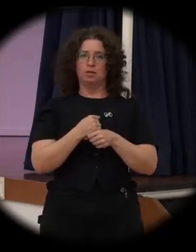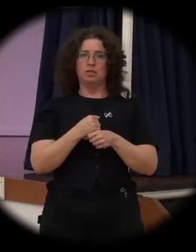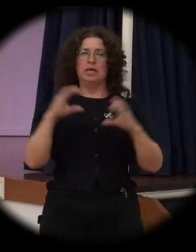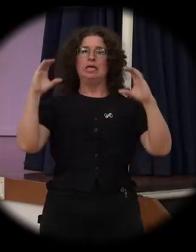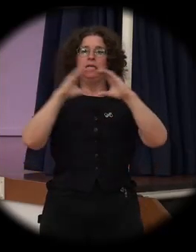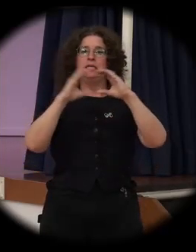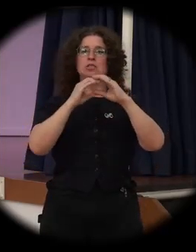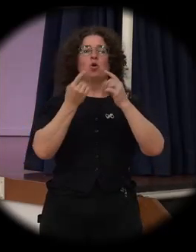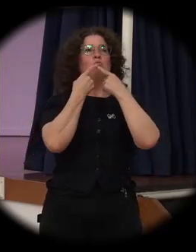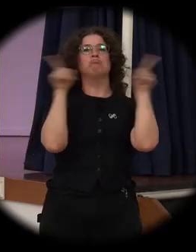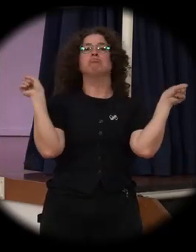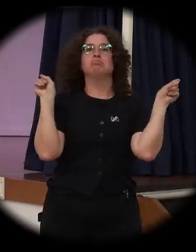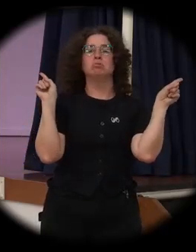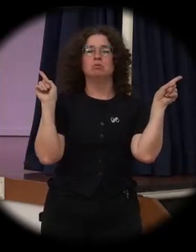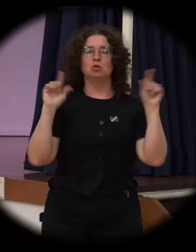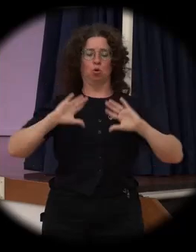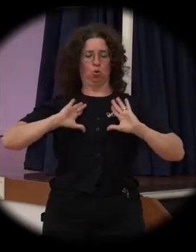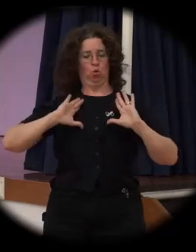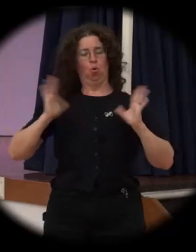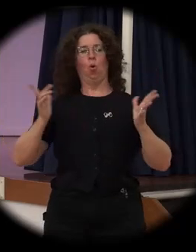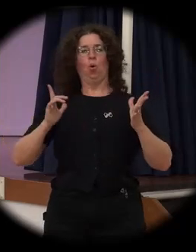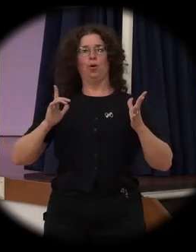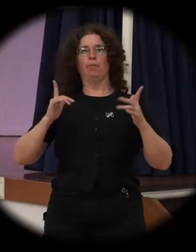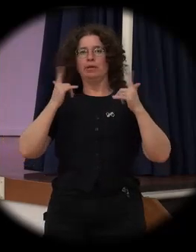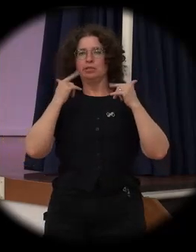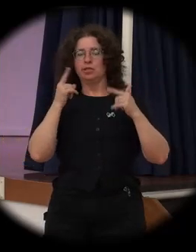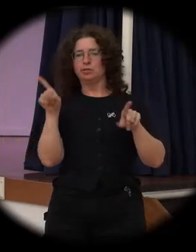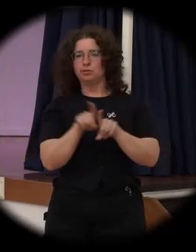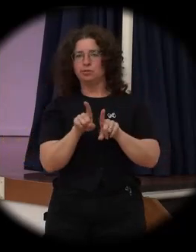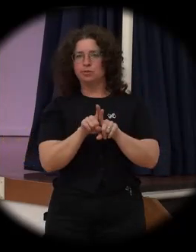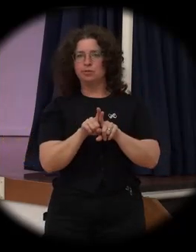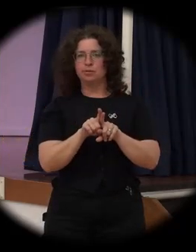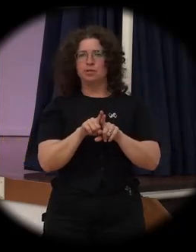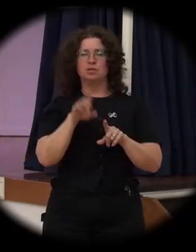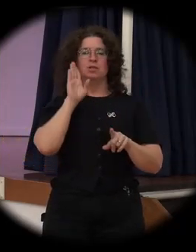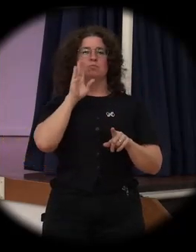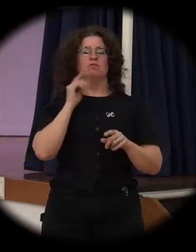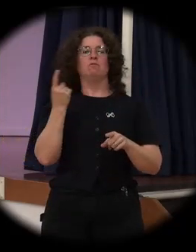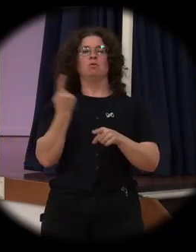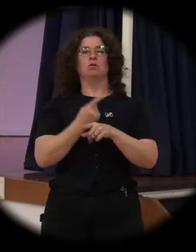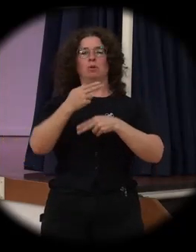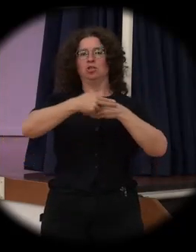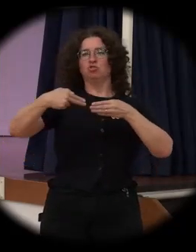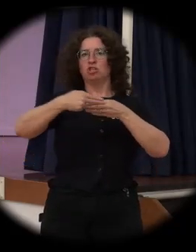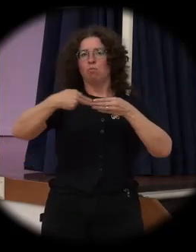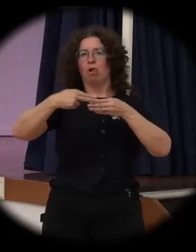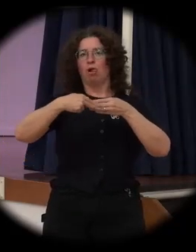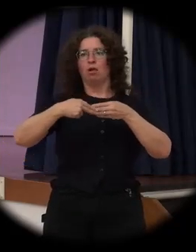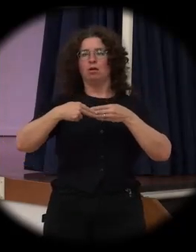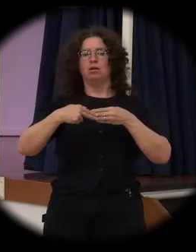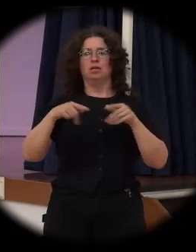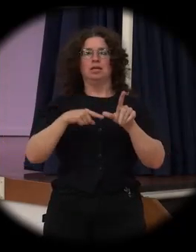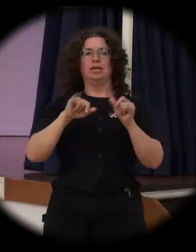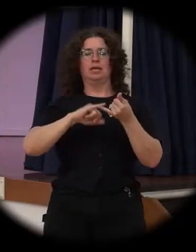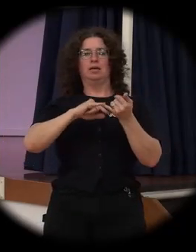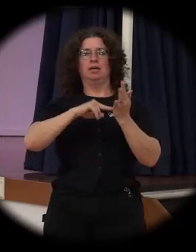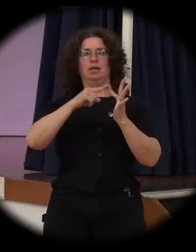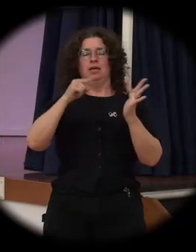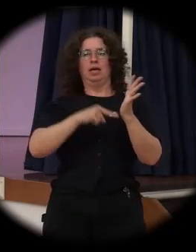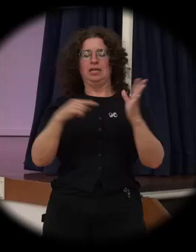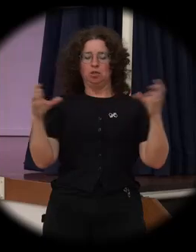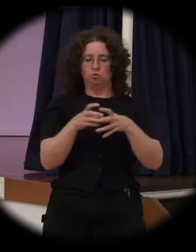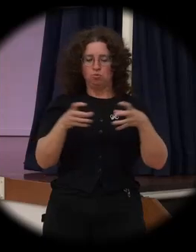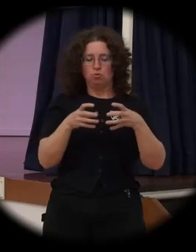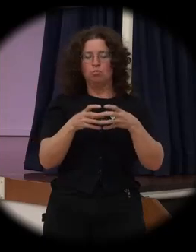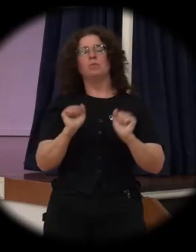can put extra information in those, run automated tests as well. There was a talk previously on addressables. If you want to do like your asset bundling or your